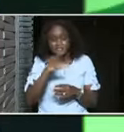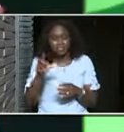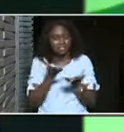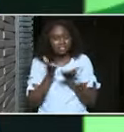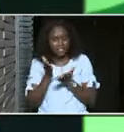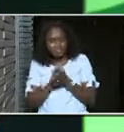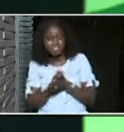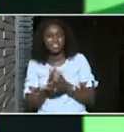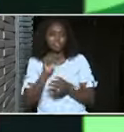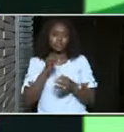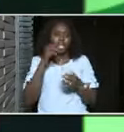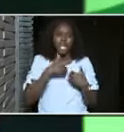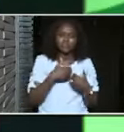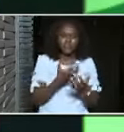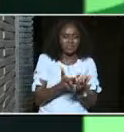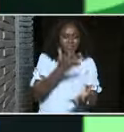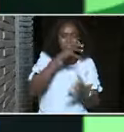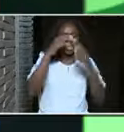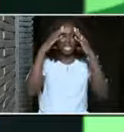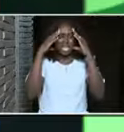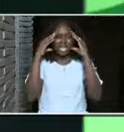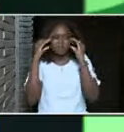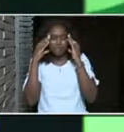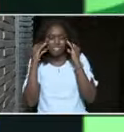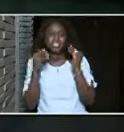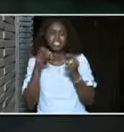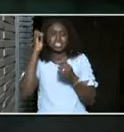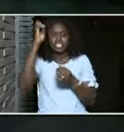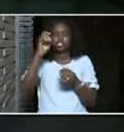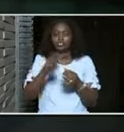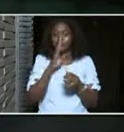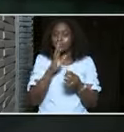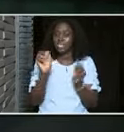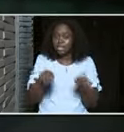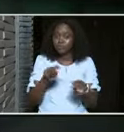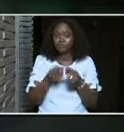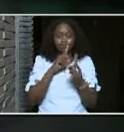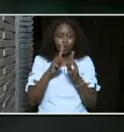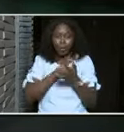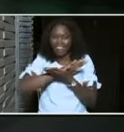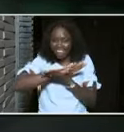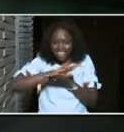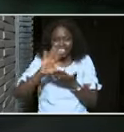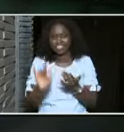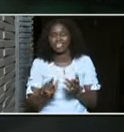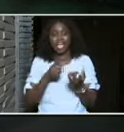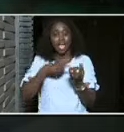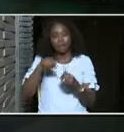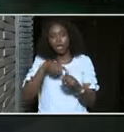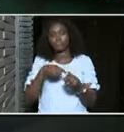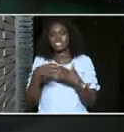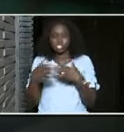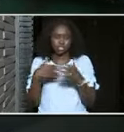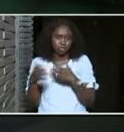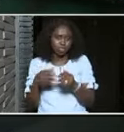So he has a rich experience. He should be, you know, he should be able to talk very clearly about issues. And